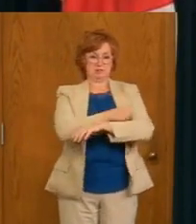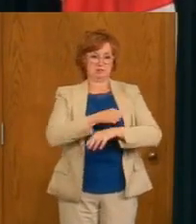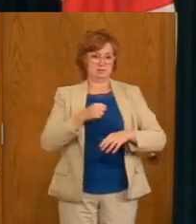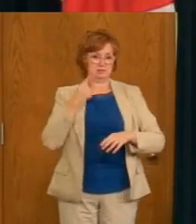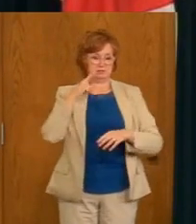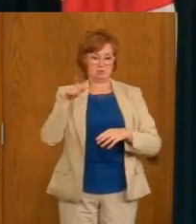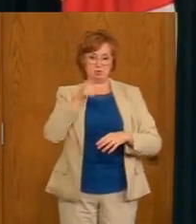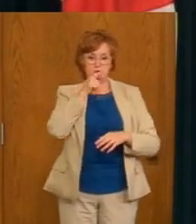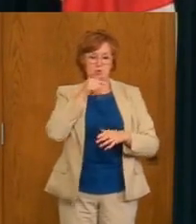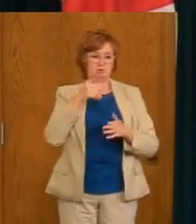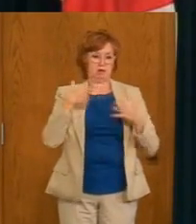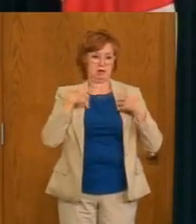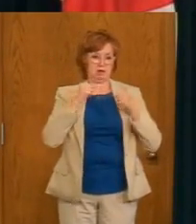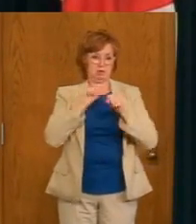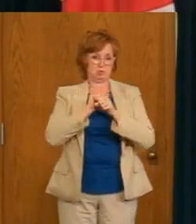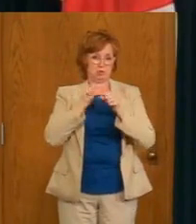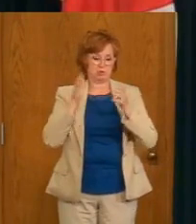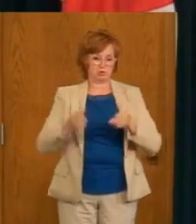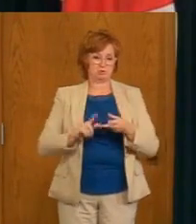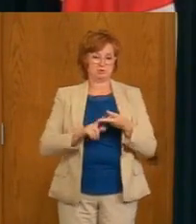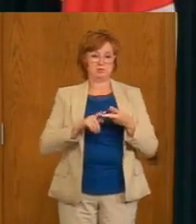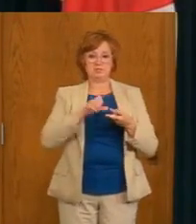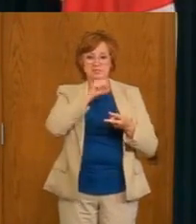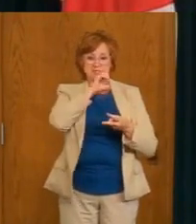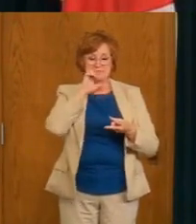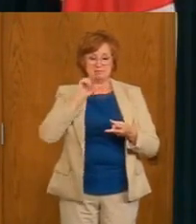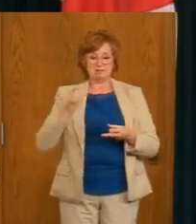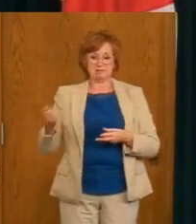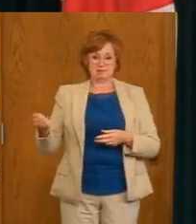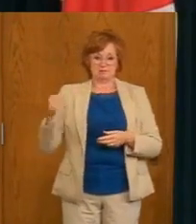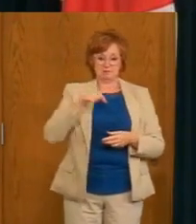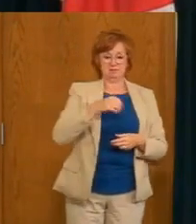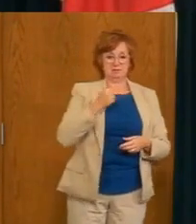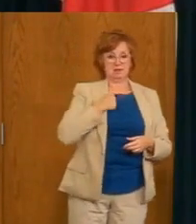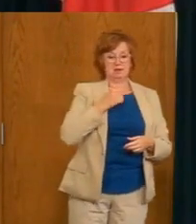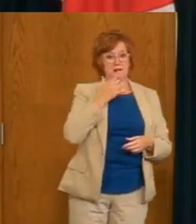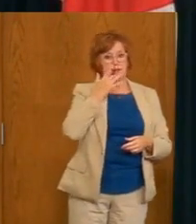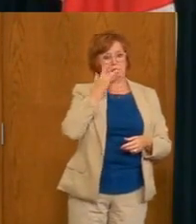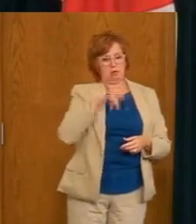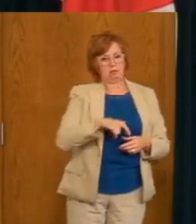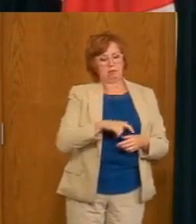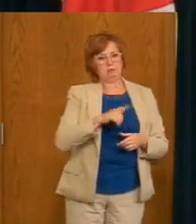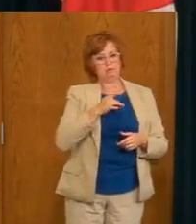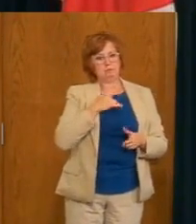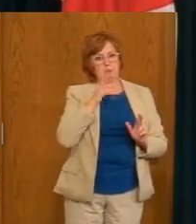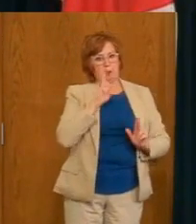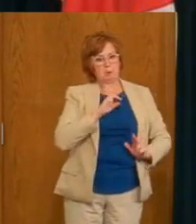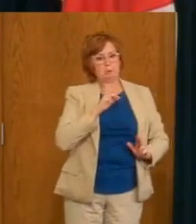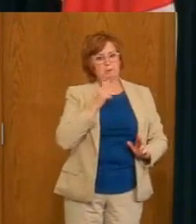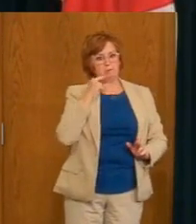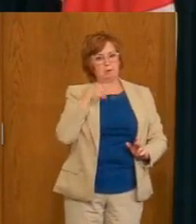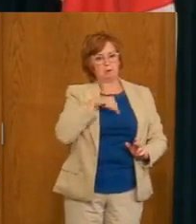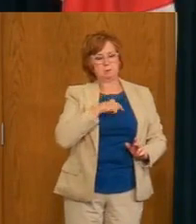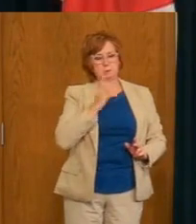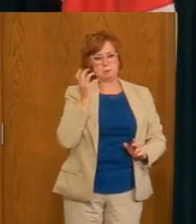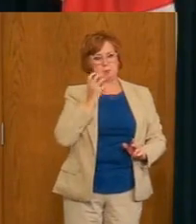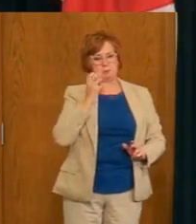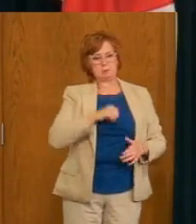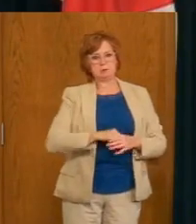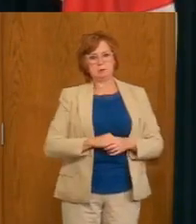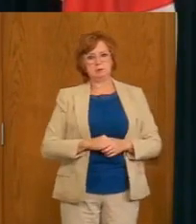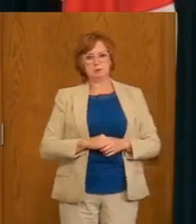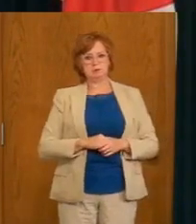or other risk factors, or I can choose not to wear a mask because I feel well protected through my vaccination status. So it is a matter of individual